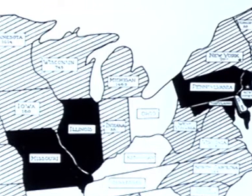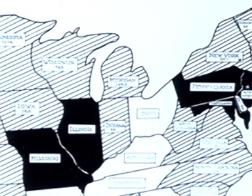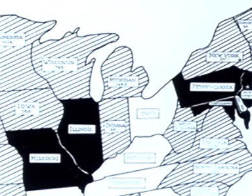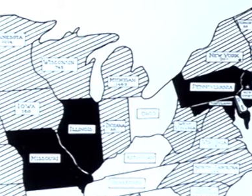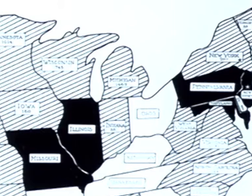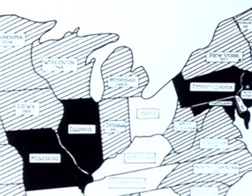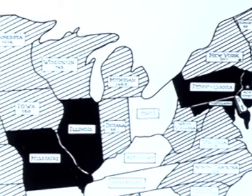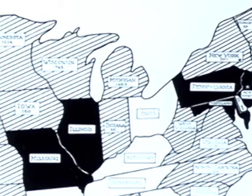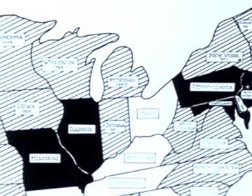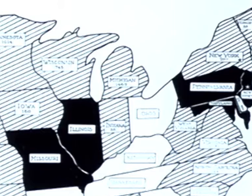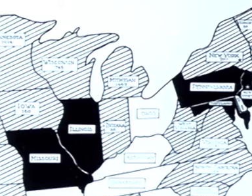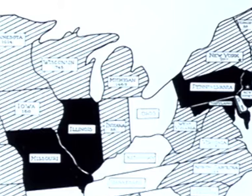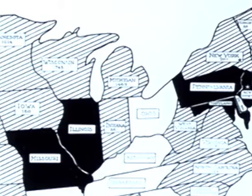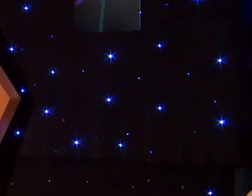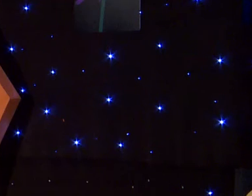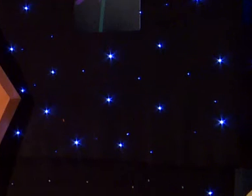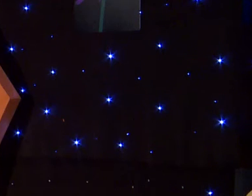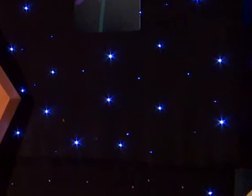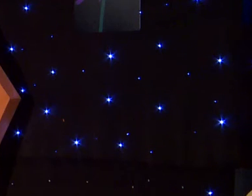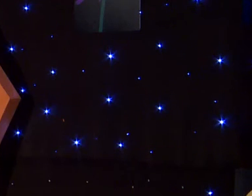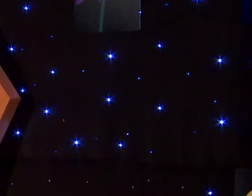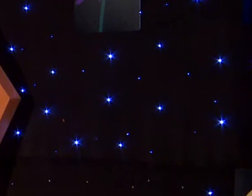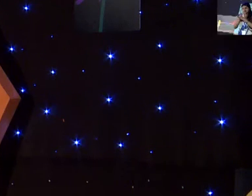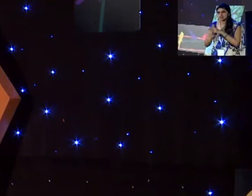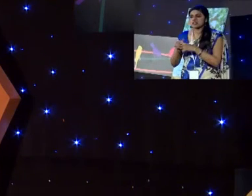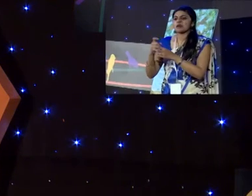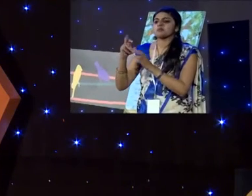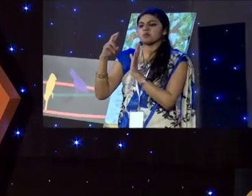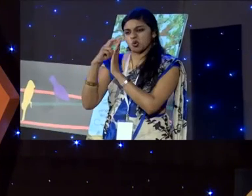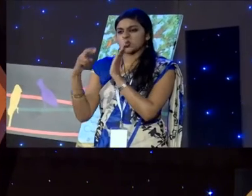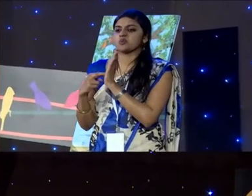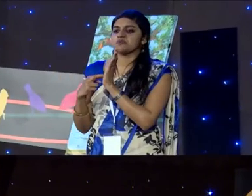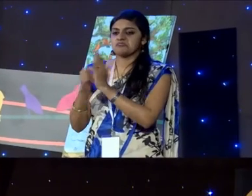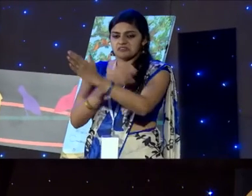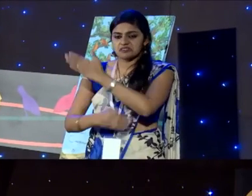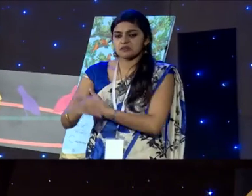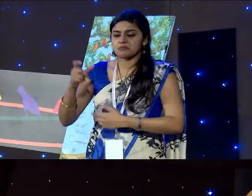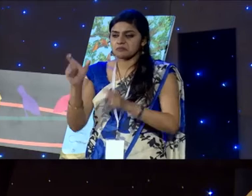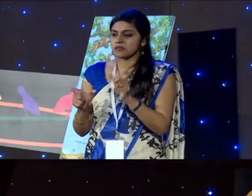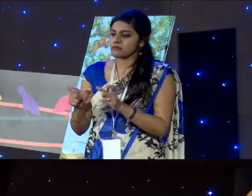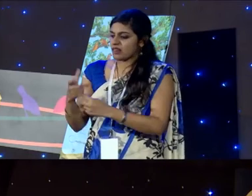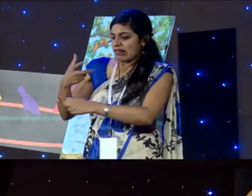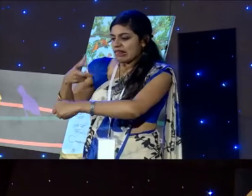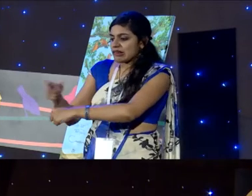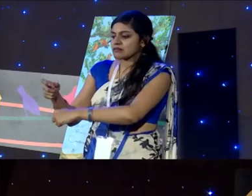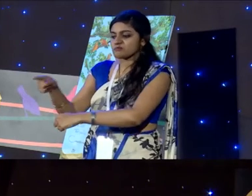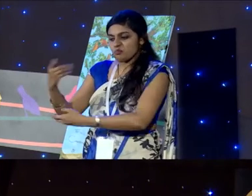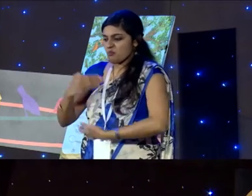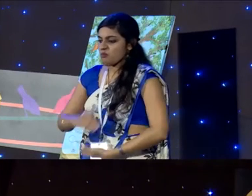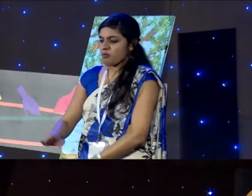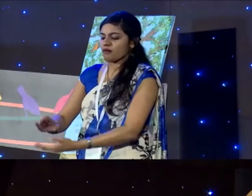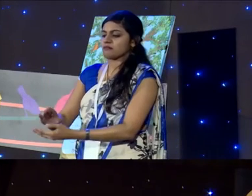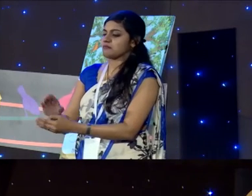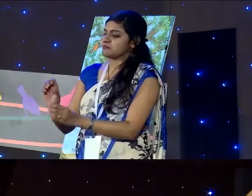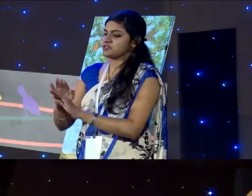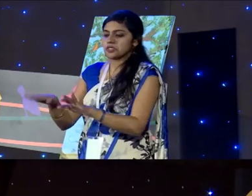legislation requiring compulsory sterilization of people with disabilities. This is Alexander Bell.